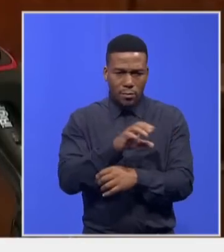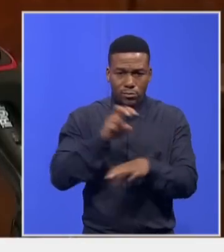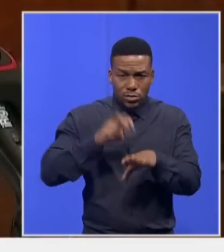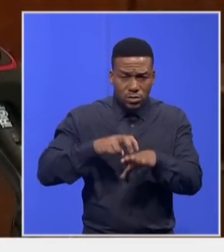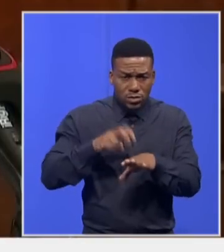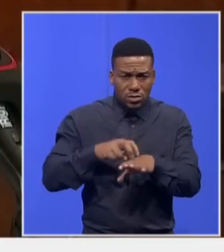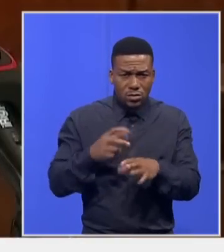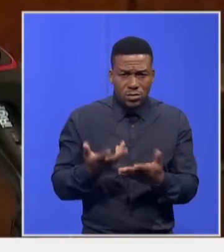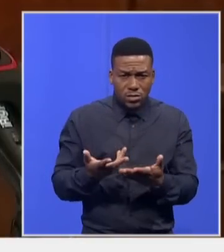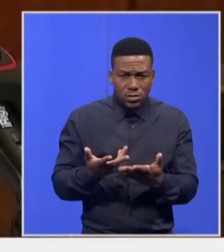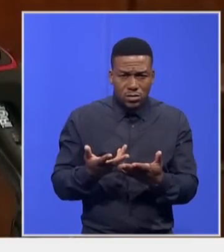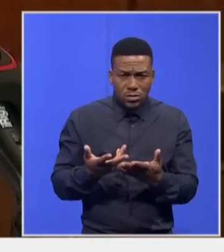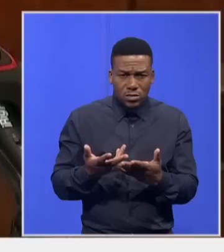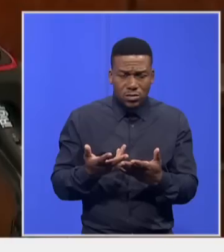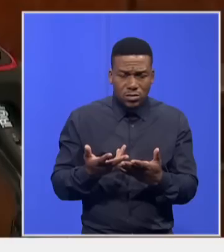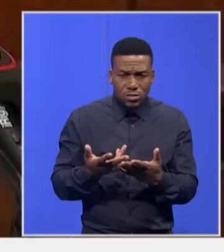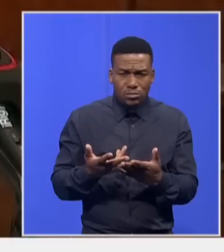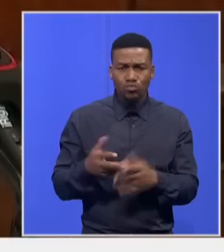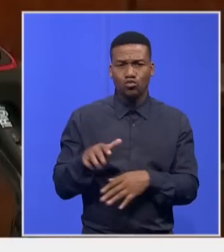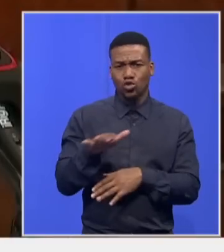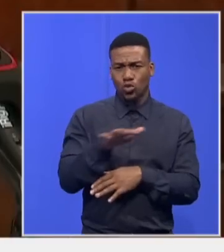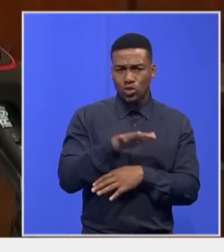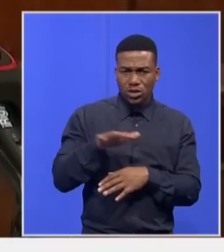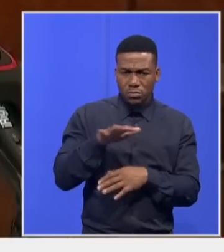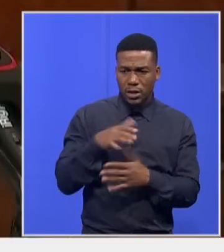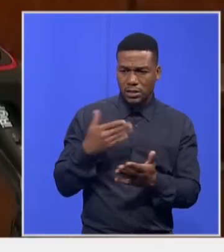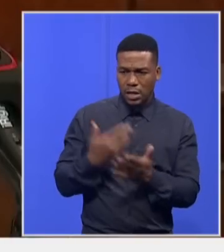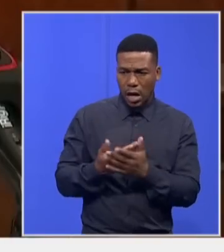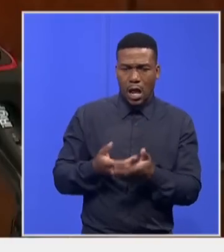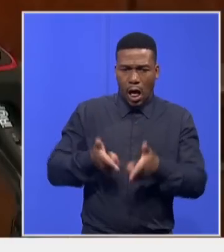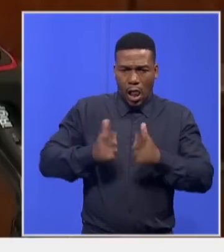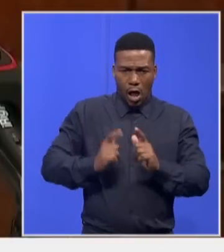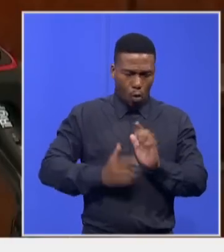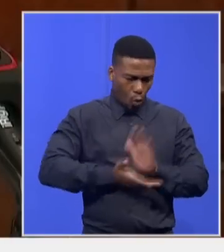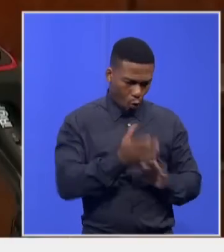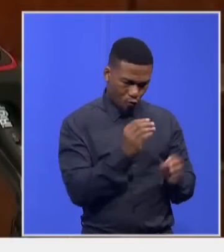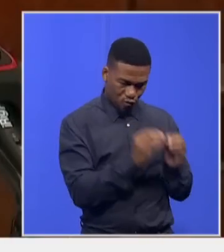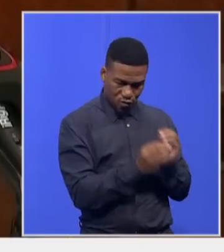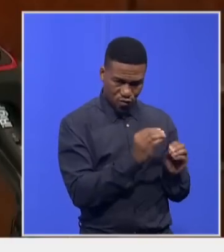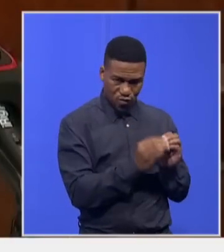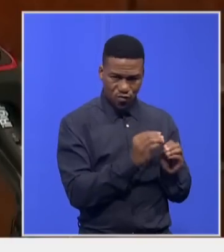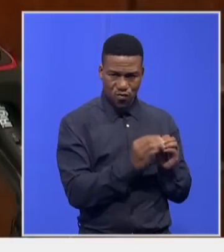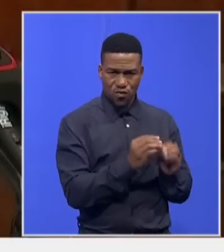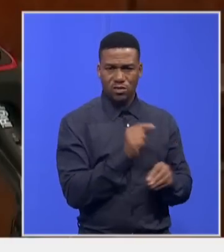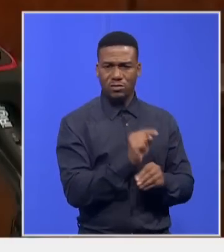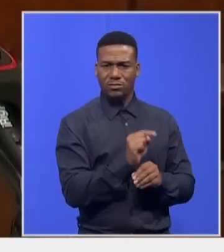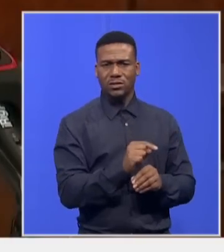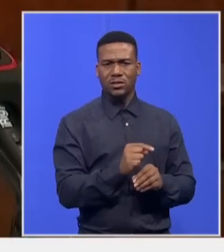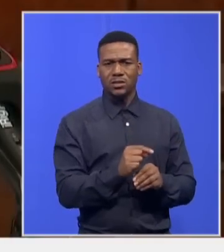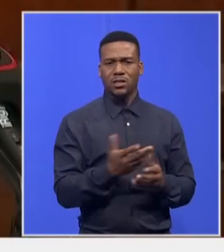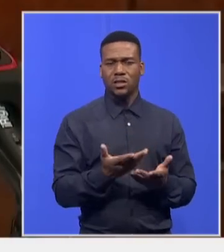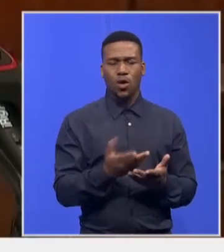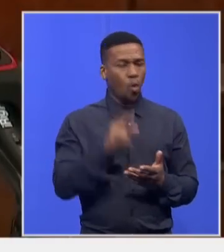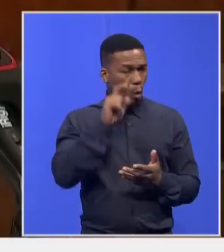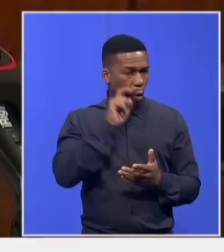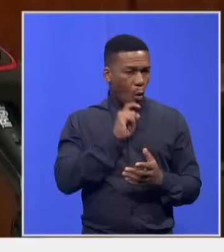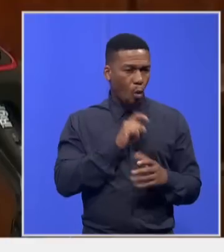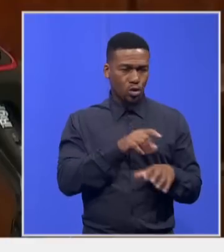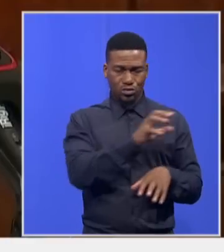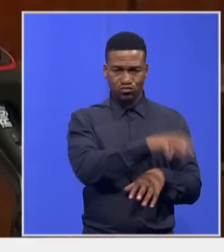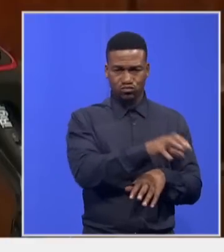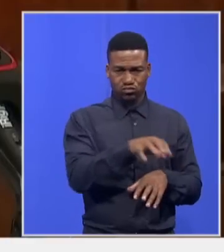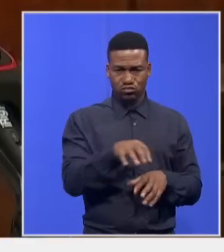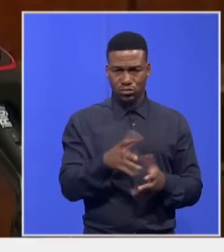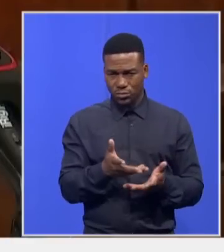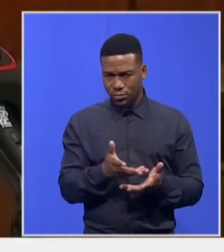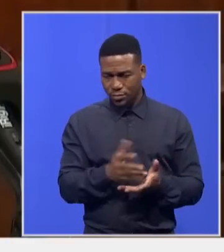space to do the kind of maintenance that needed to happen for, to improve the